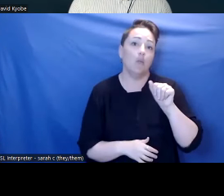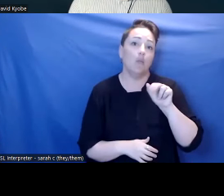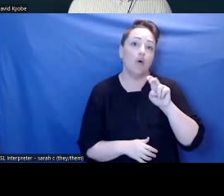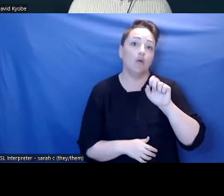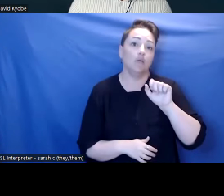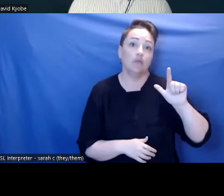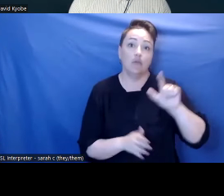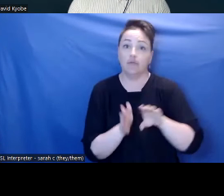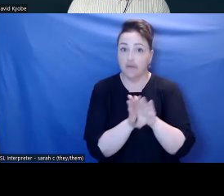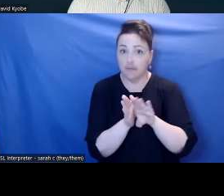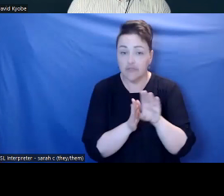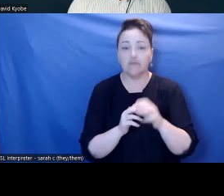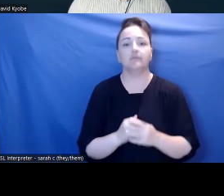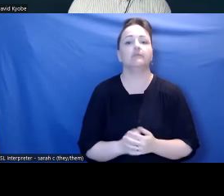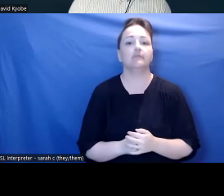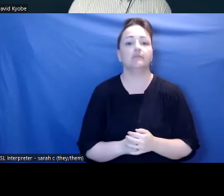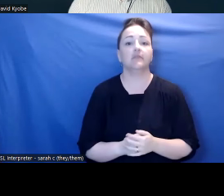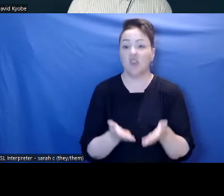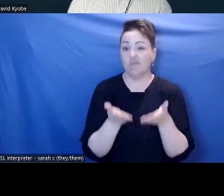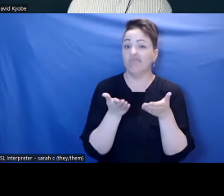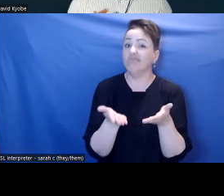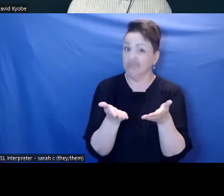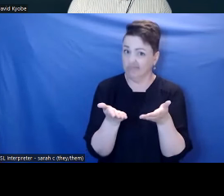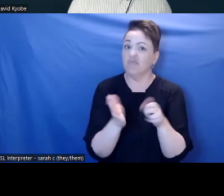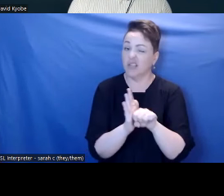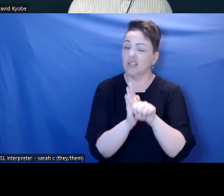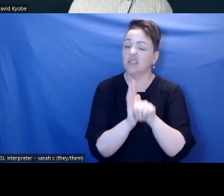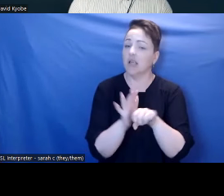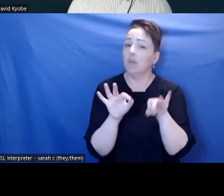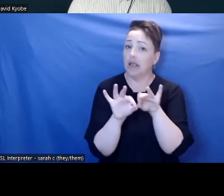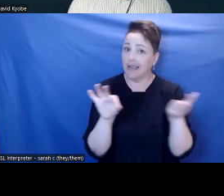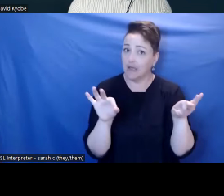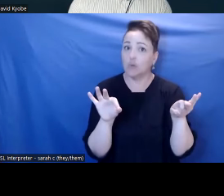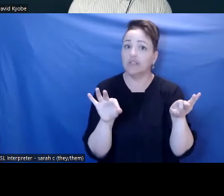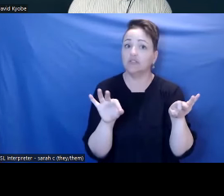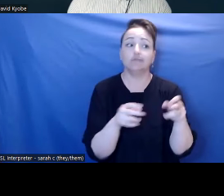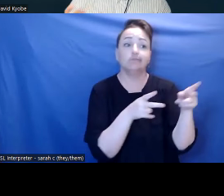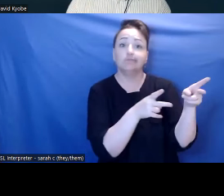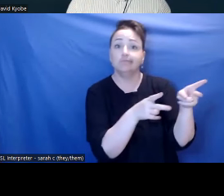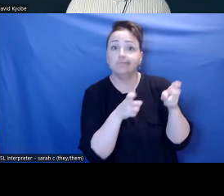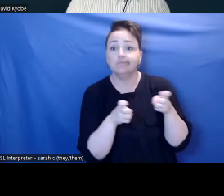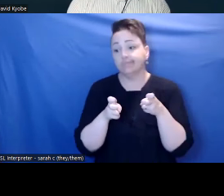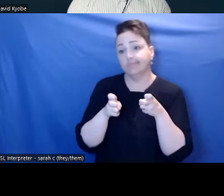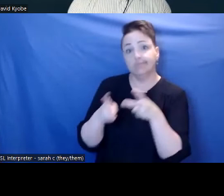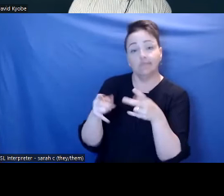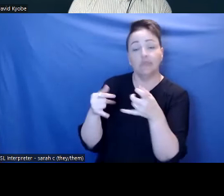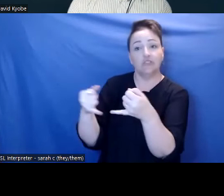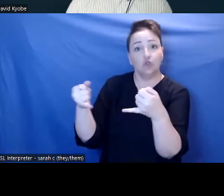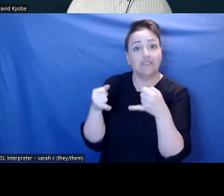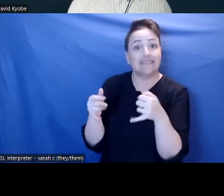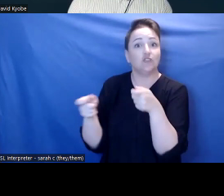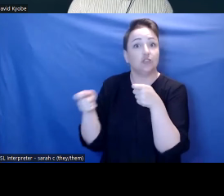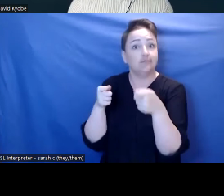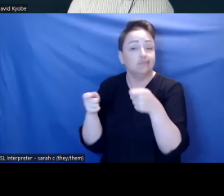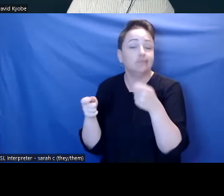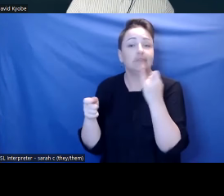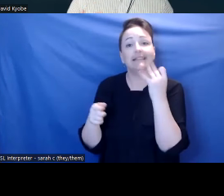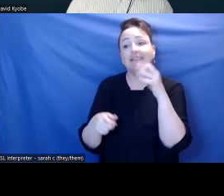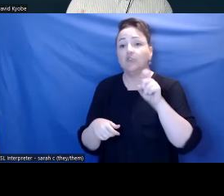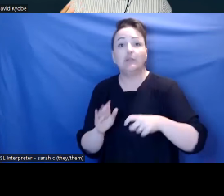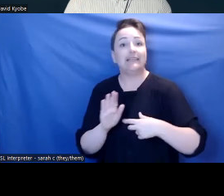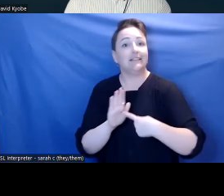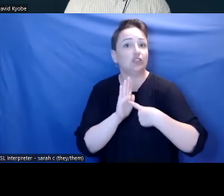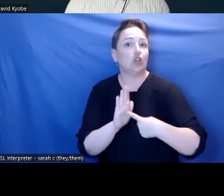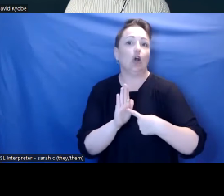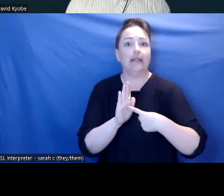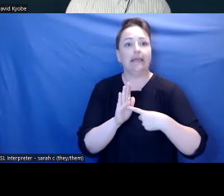policy language templates within the toolkit that you can use and adapt to your jurisdiction if you need a starting point, and even if you want to understand what